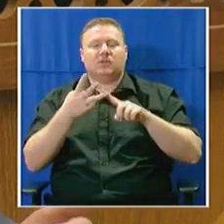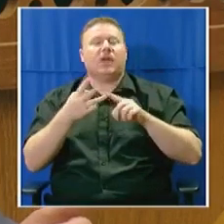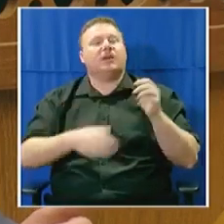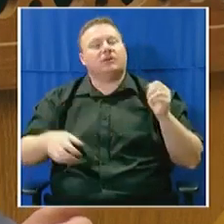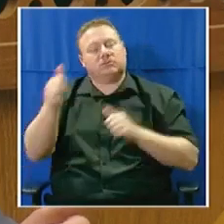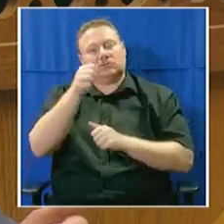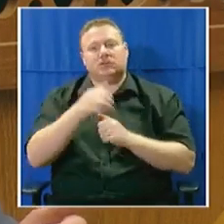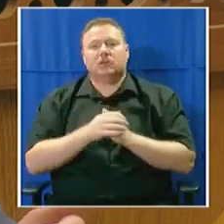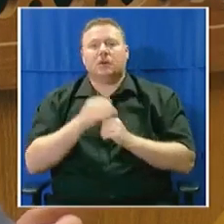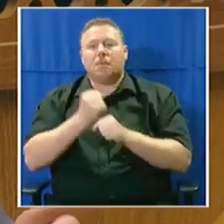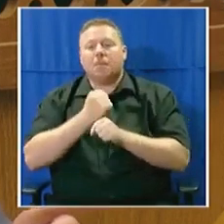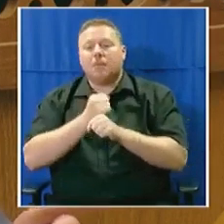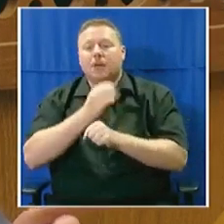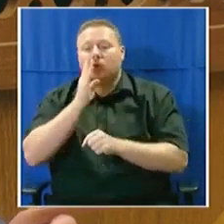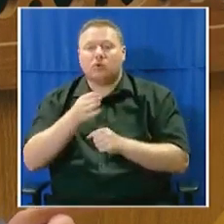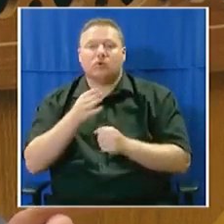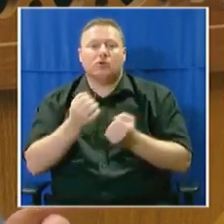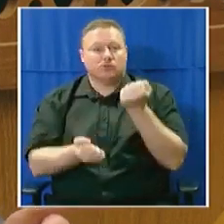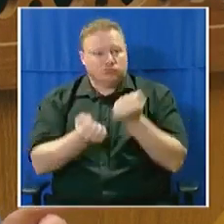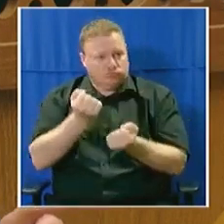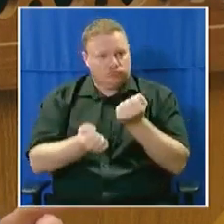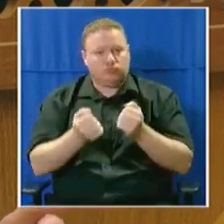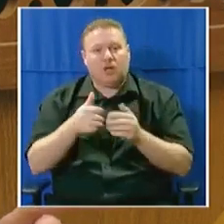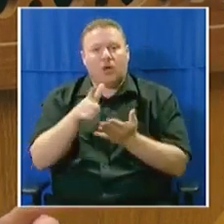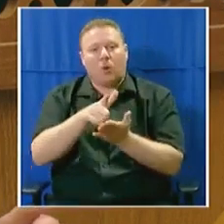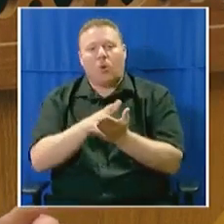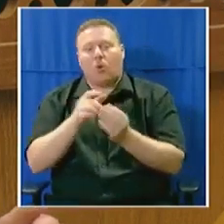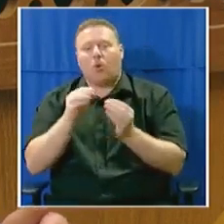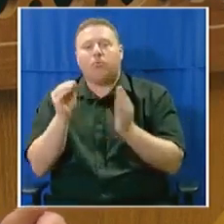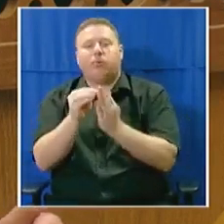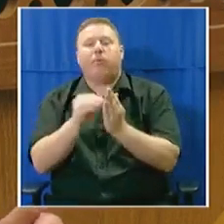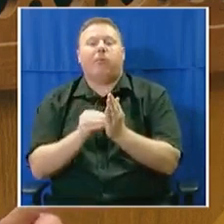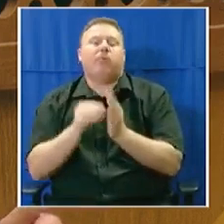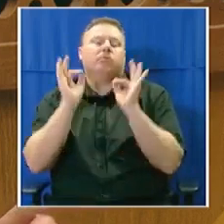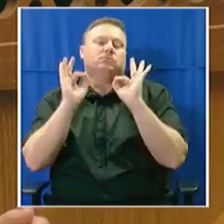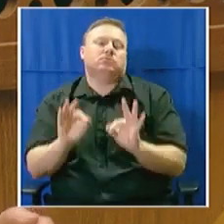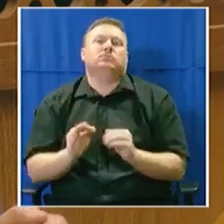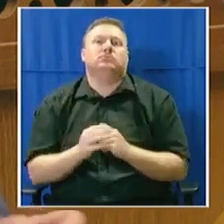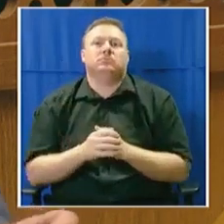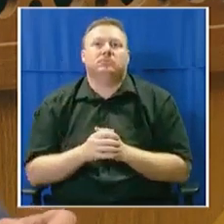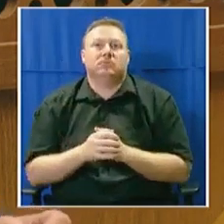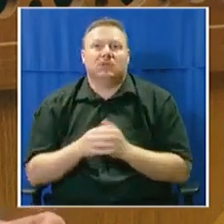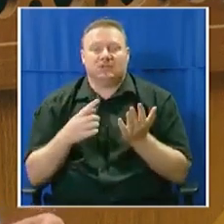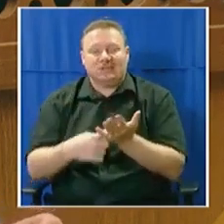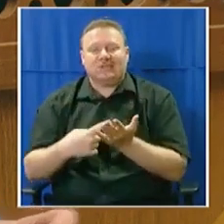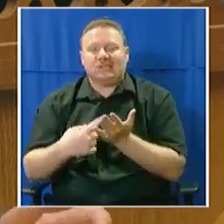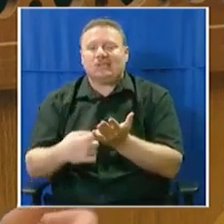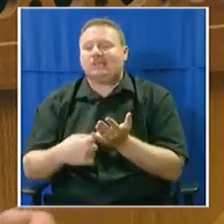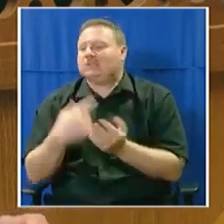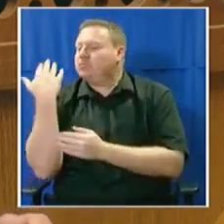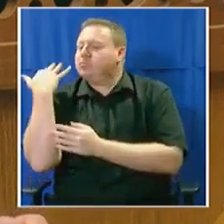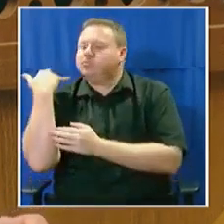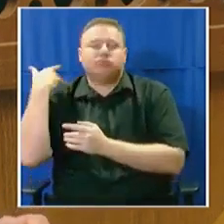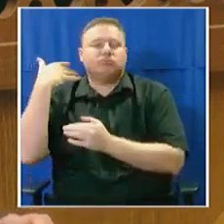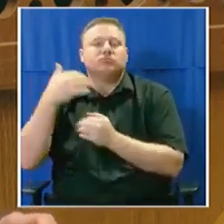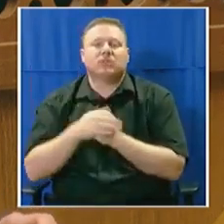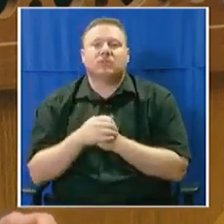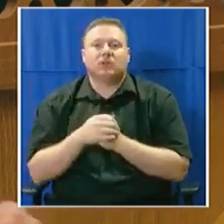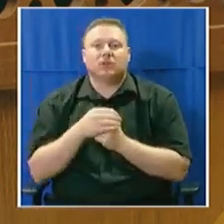justice in the nation. And during our recent interaction with the Chief Justice and Judiciary at the Constitutional Court, when the